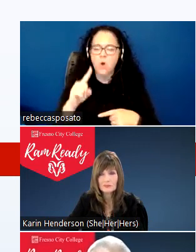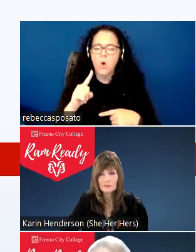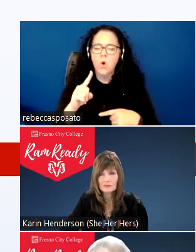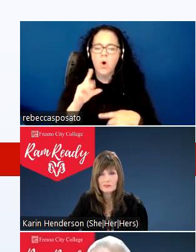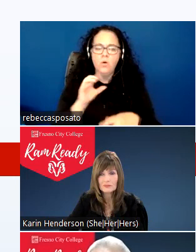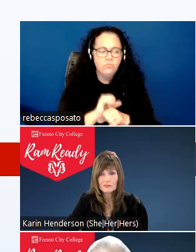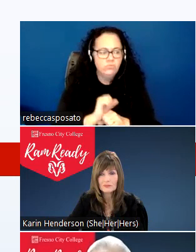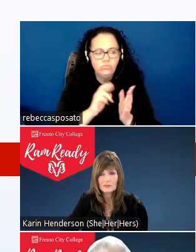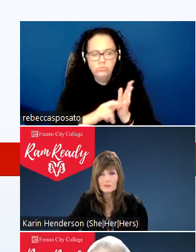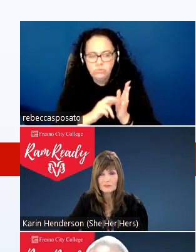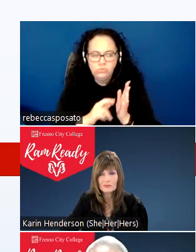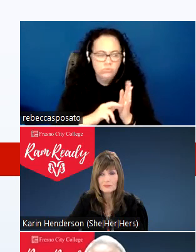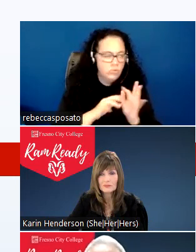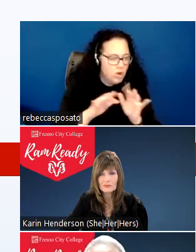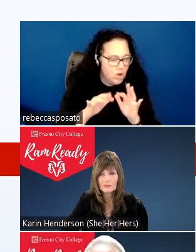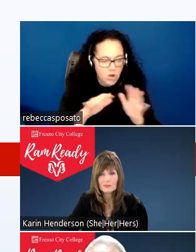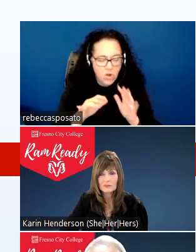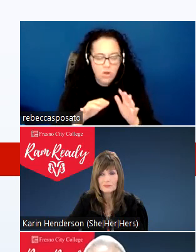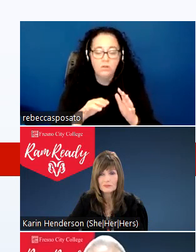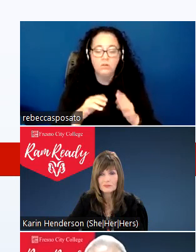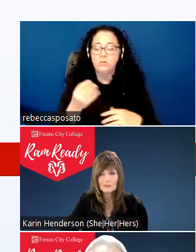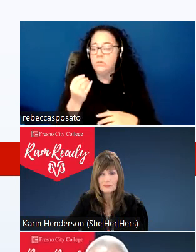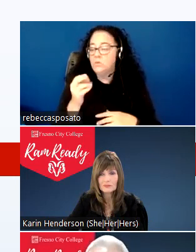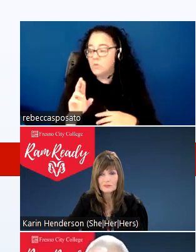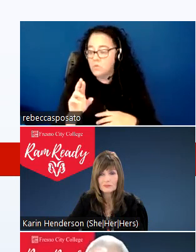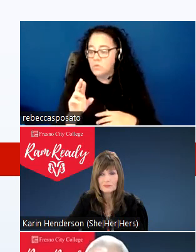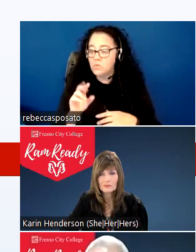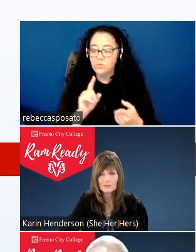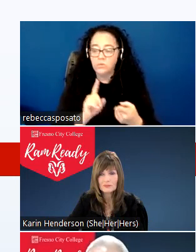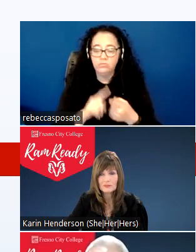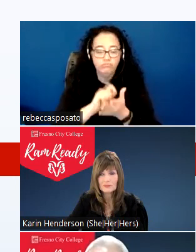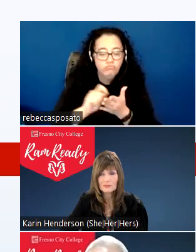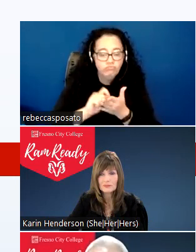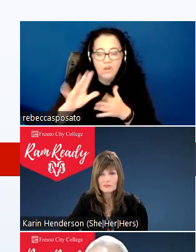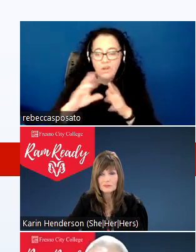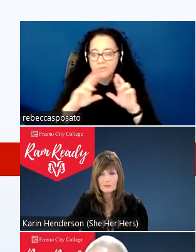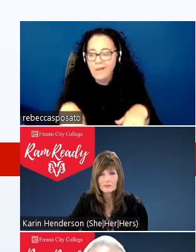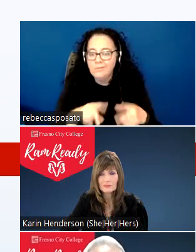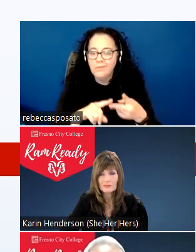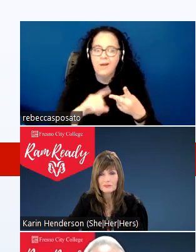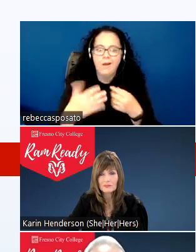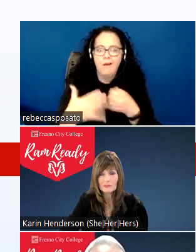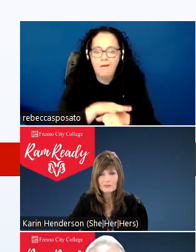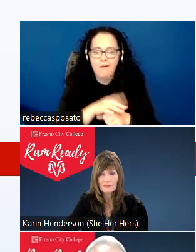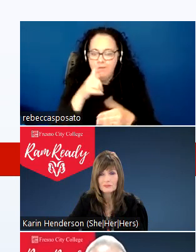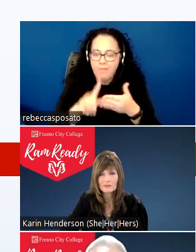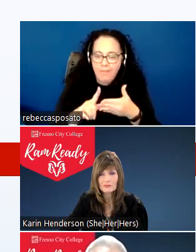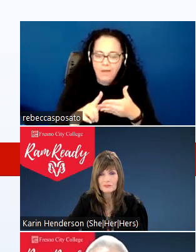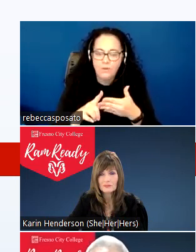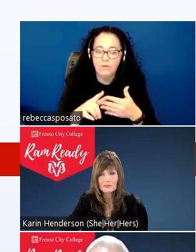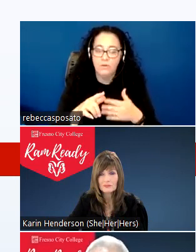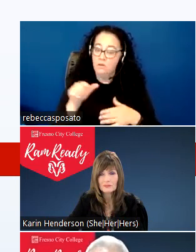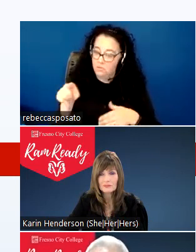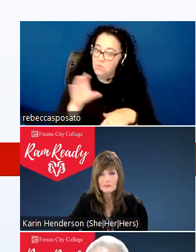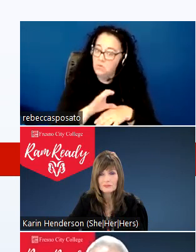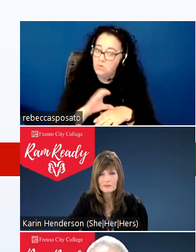career research on your own, or to write your resume or cover letter. And those computers,